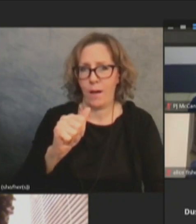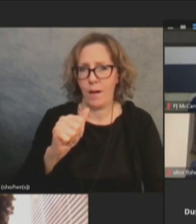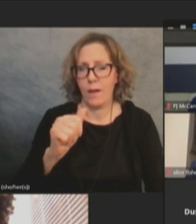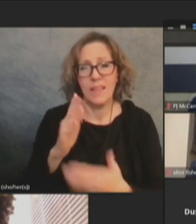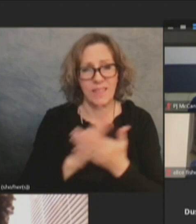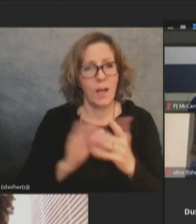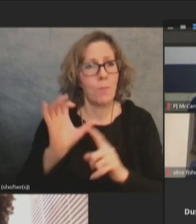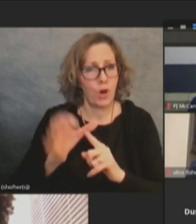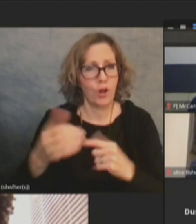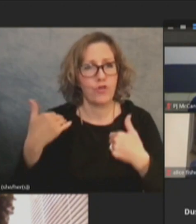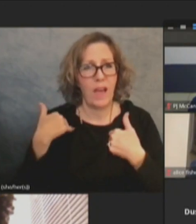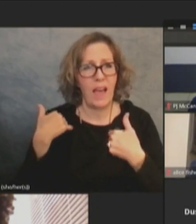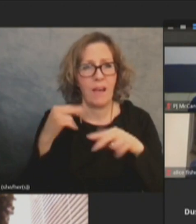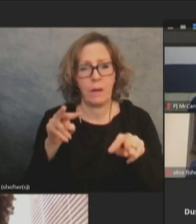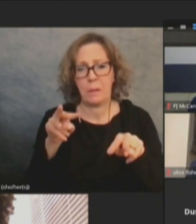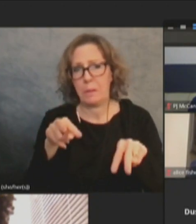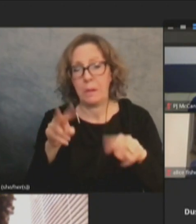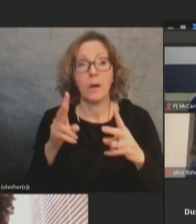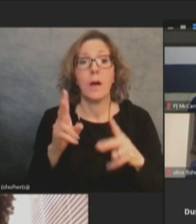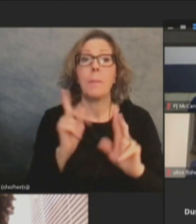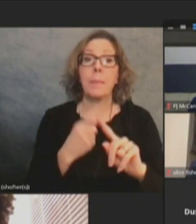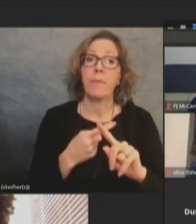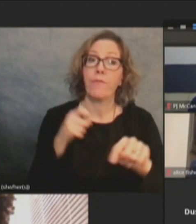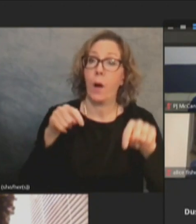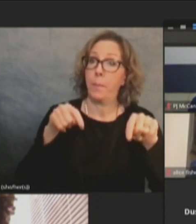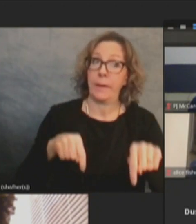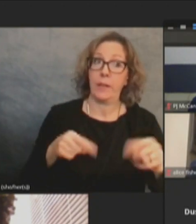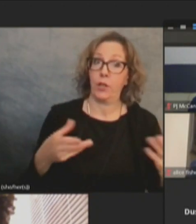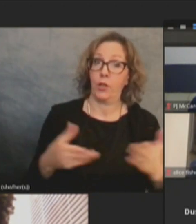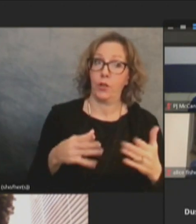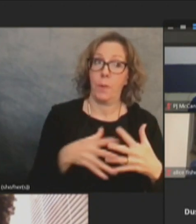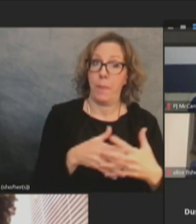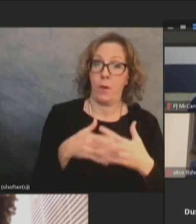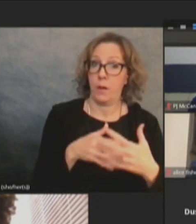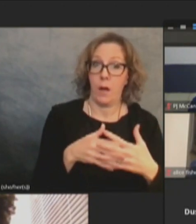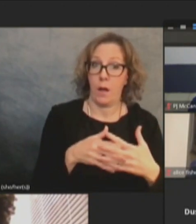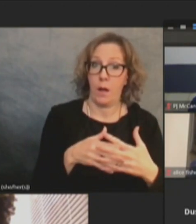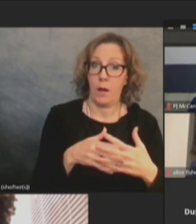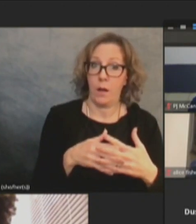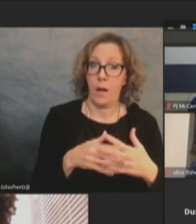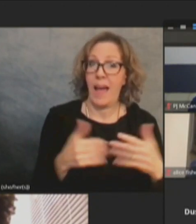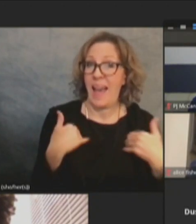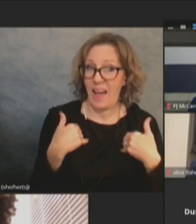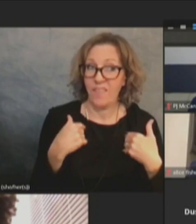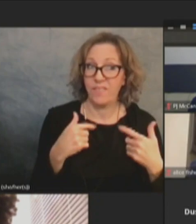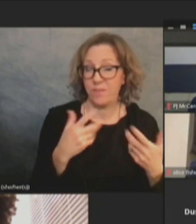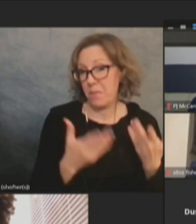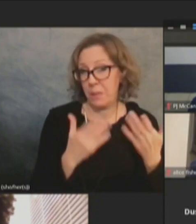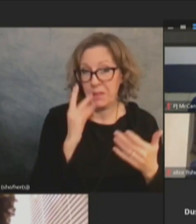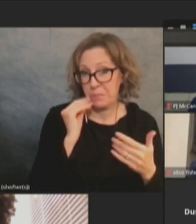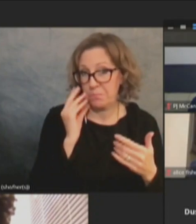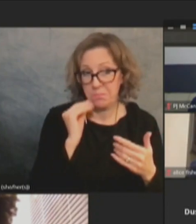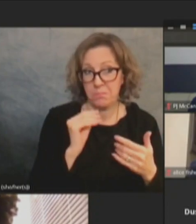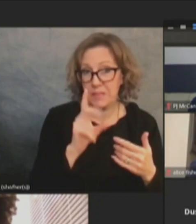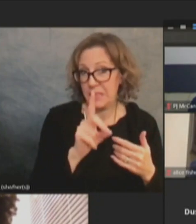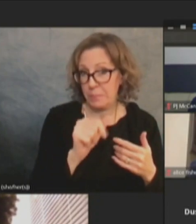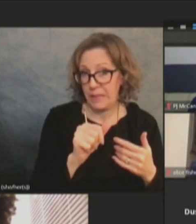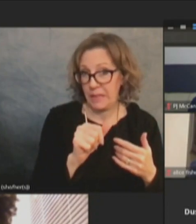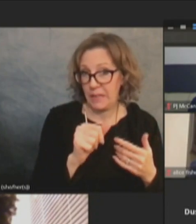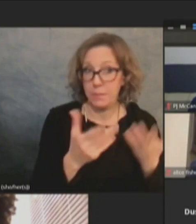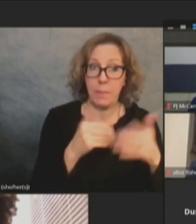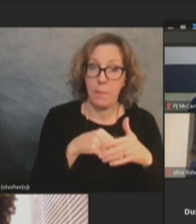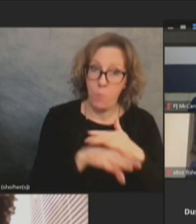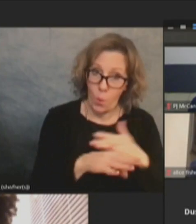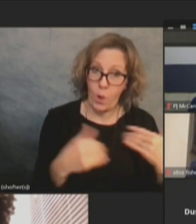people who are from this country and have had lived disability experience at whatever level, whether they were born